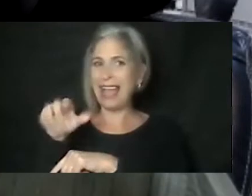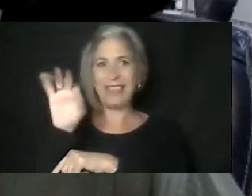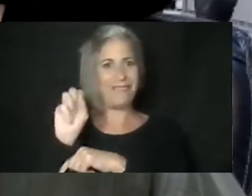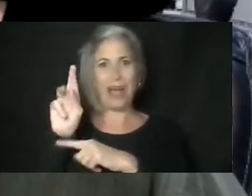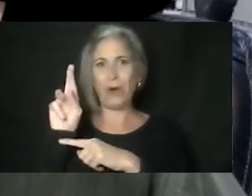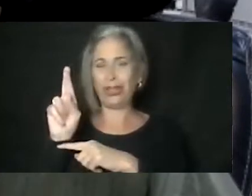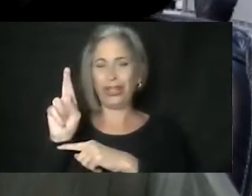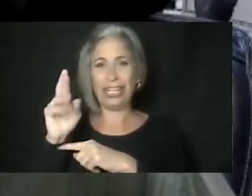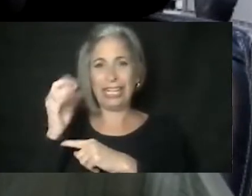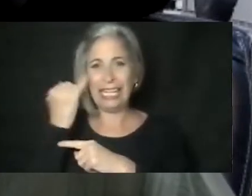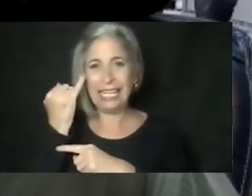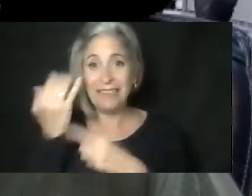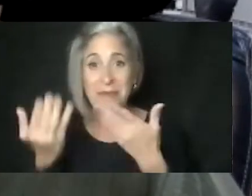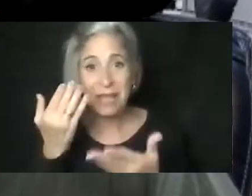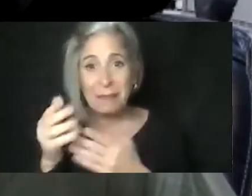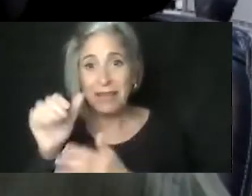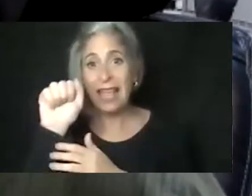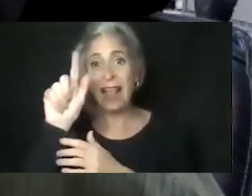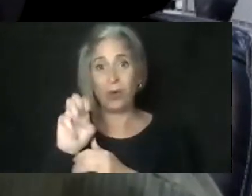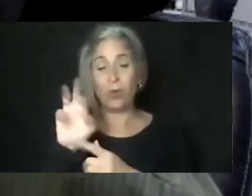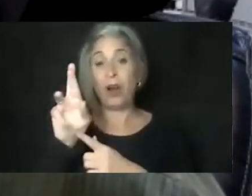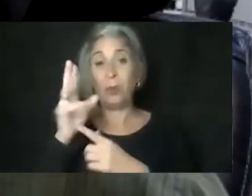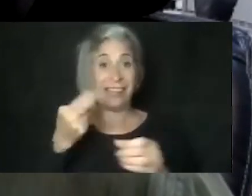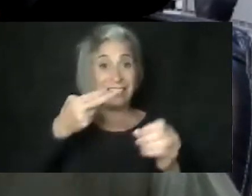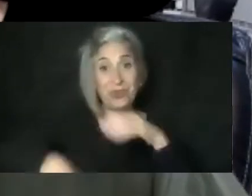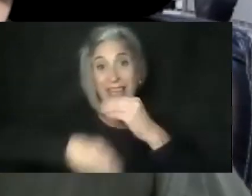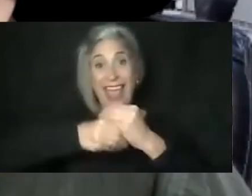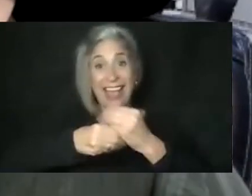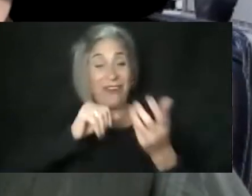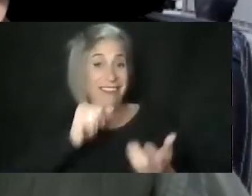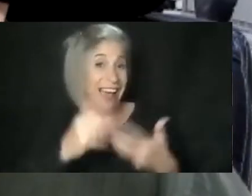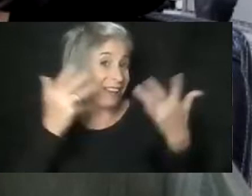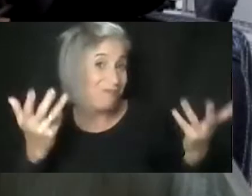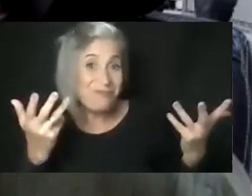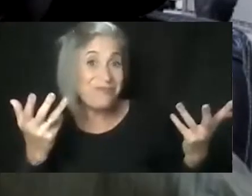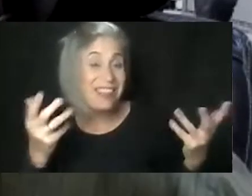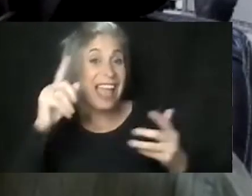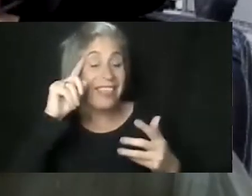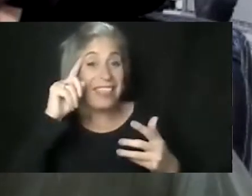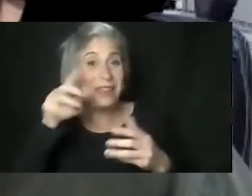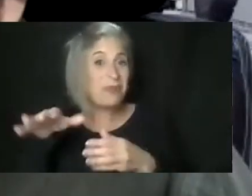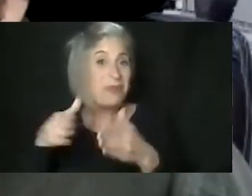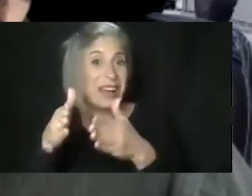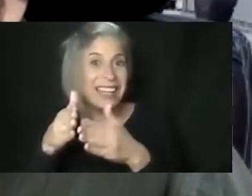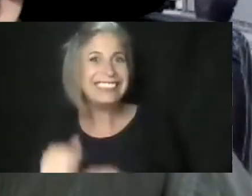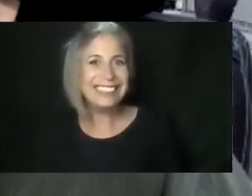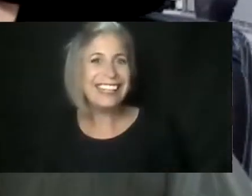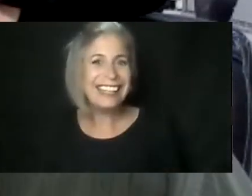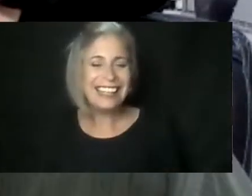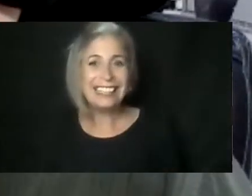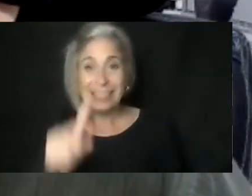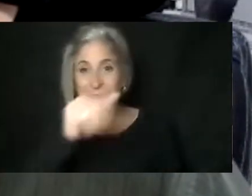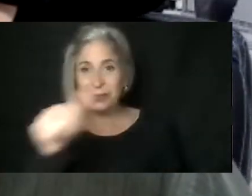don't know if Alvar would like to jump in and add something to that or not. I think we're fine either way, but entirely up to